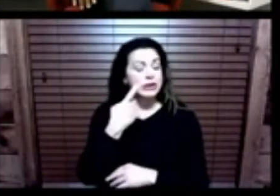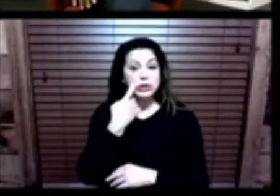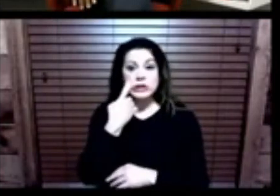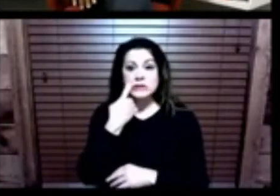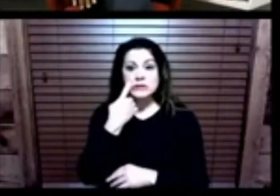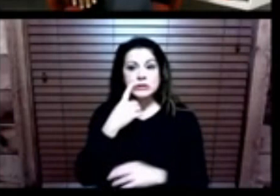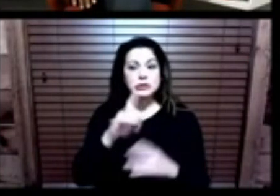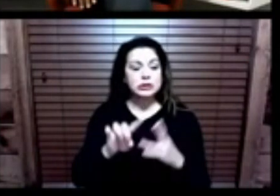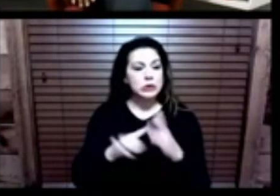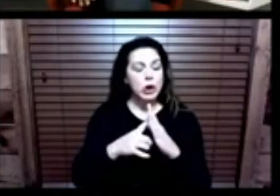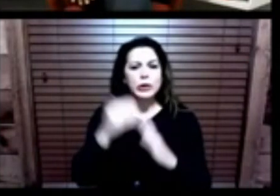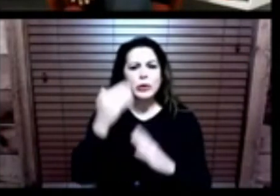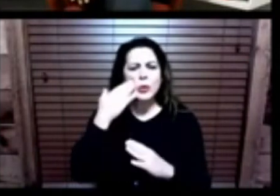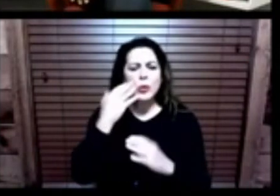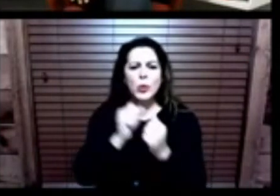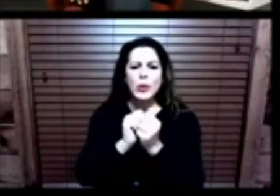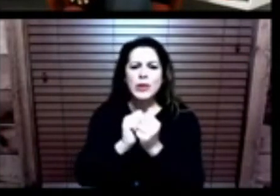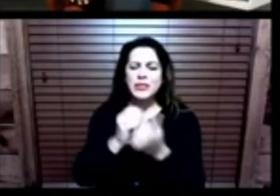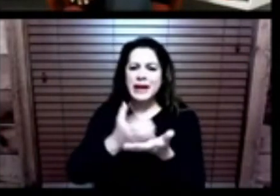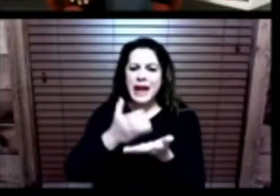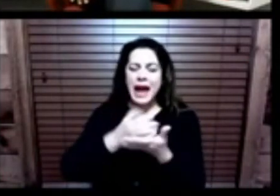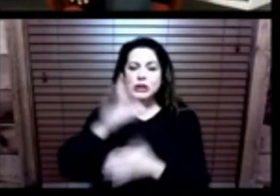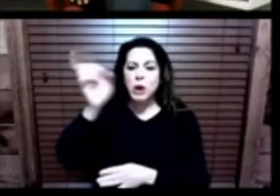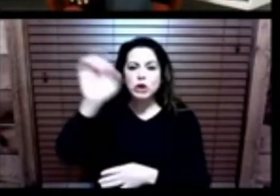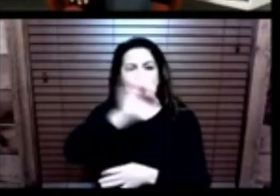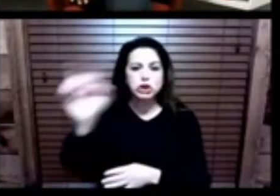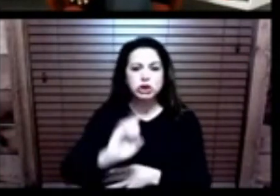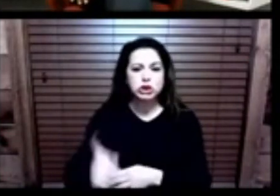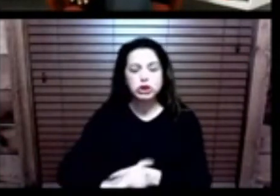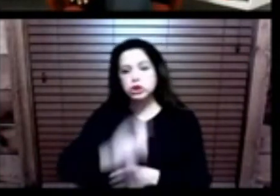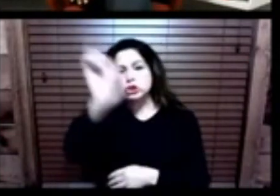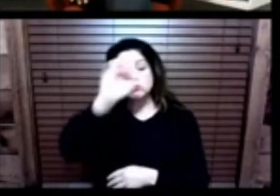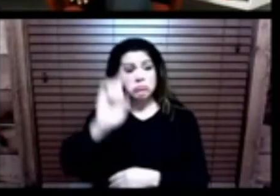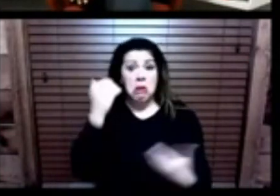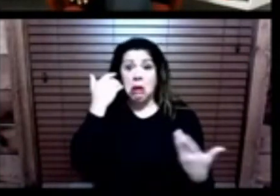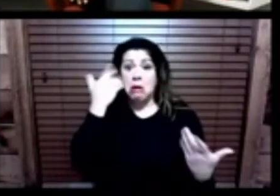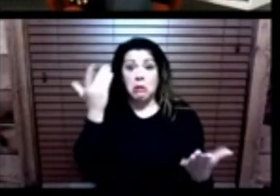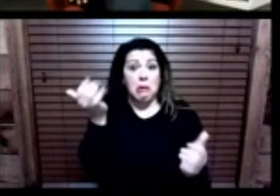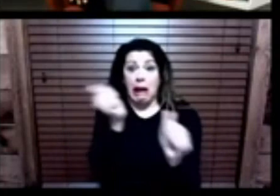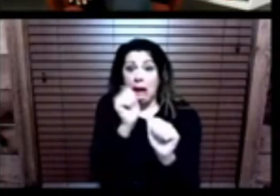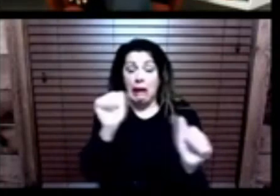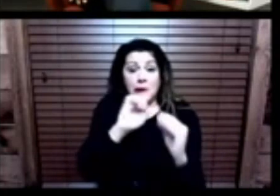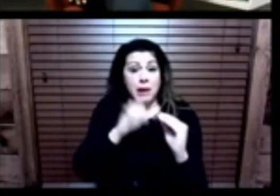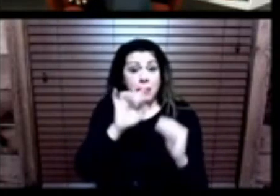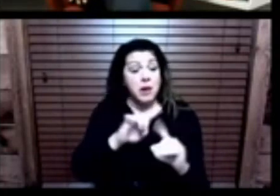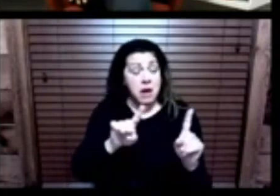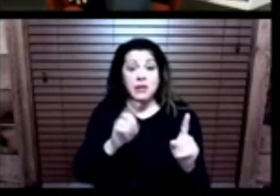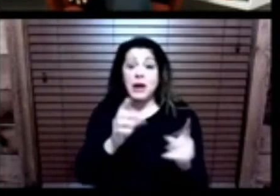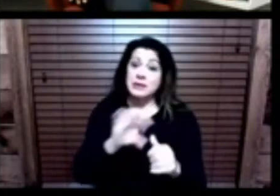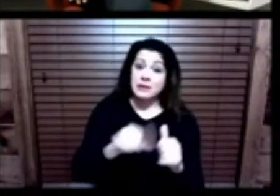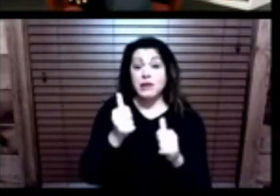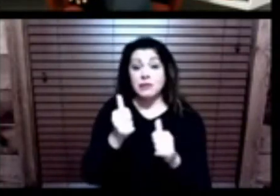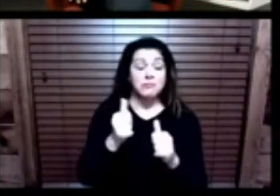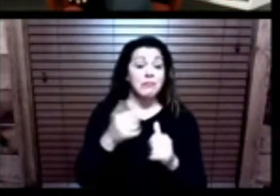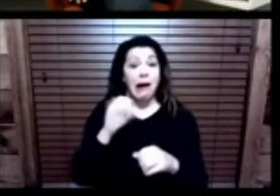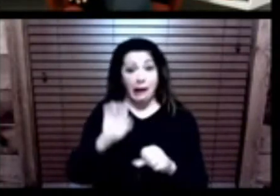spray can. Yeah. I didn't know anything about that, but that gave me another lexicon that I could use and then